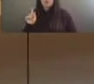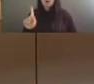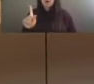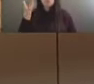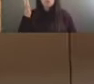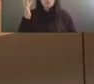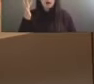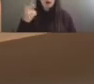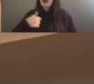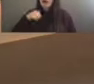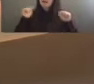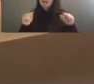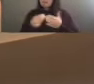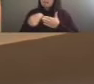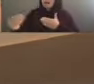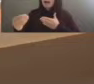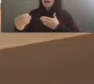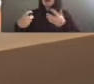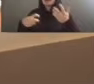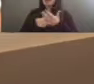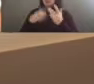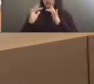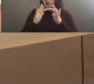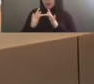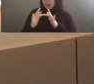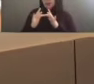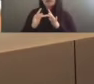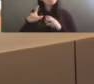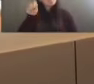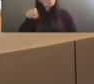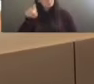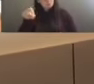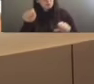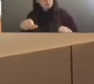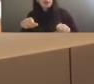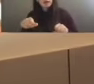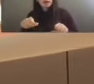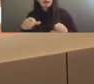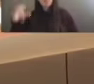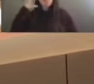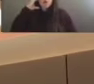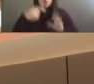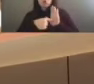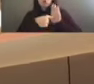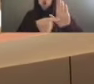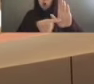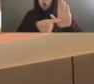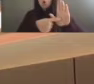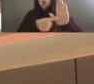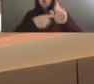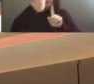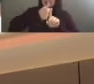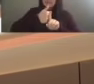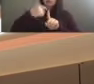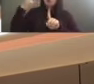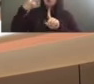tickets online. You can do it if you're you can get it on your phone. If you will have each airline has an app,